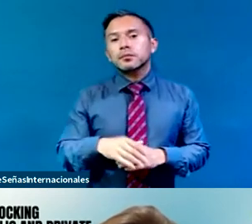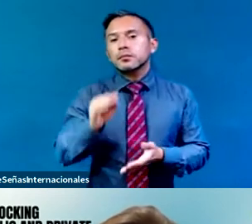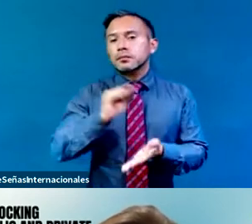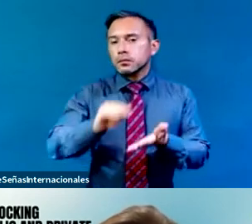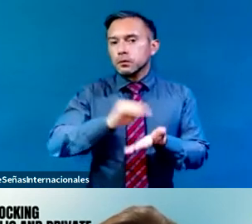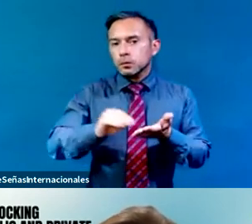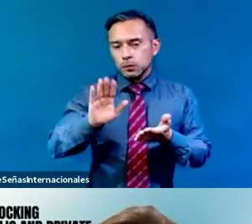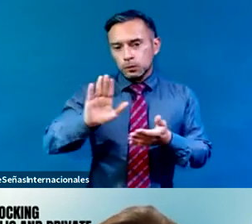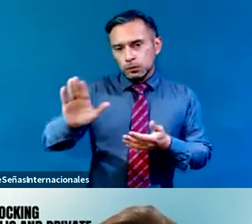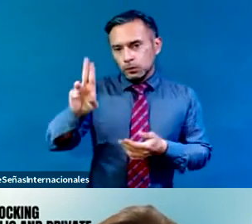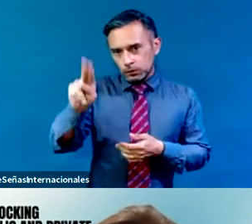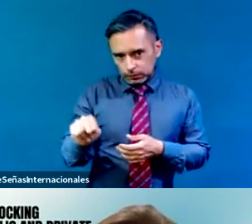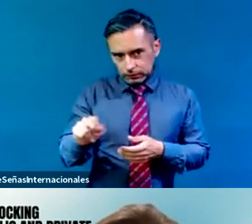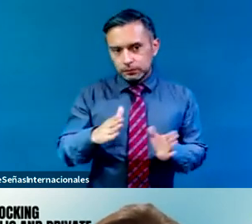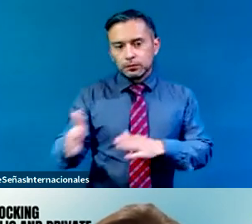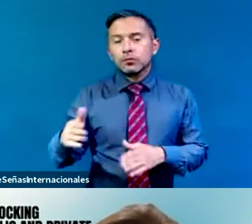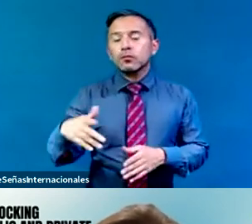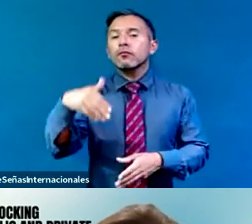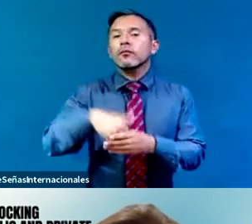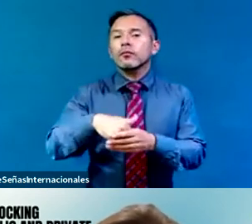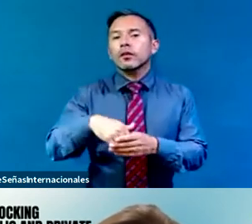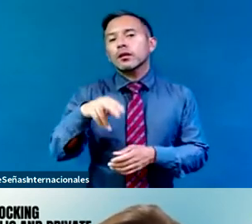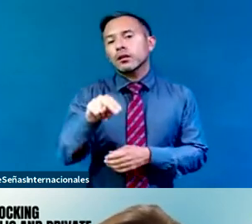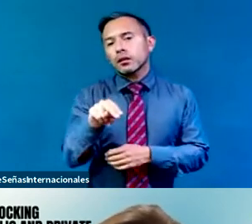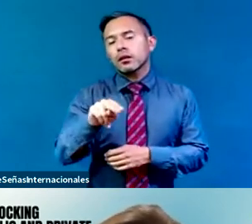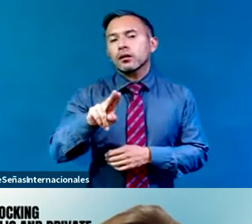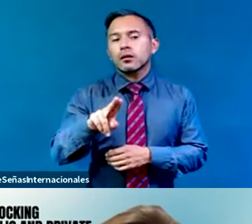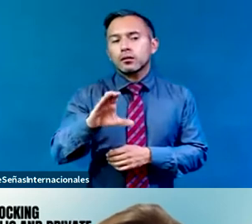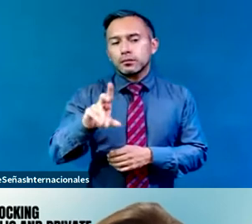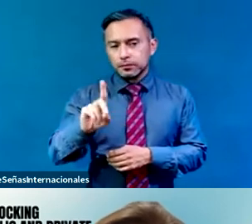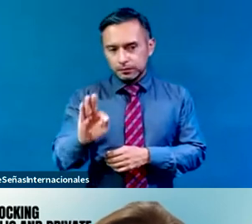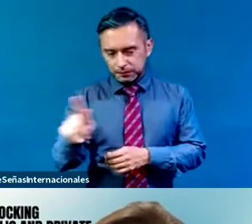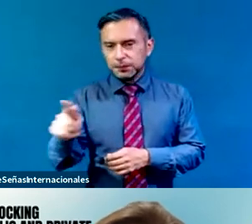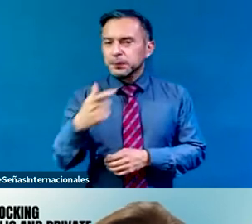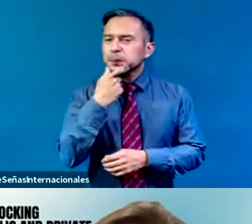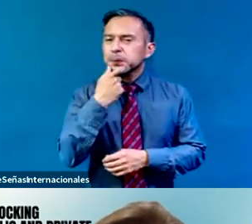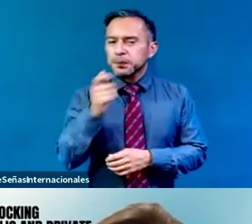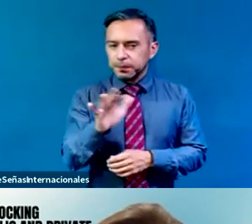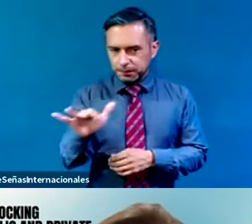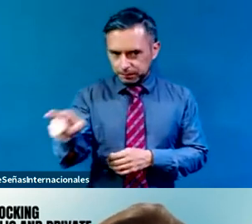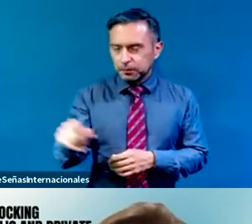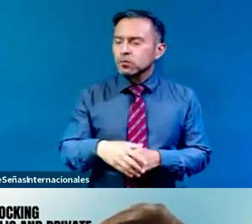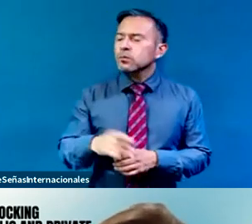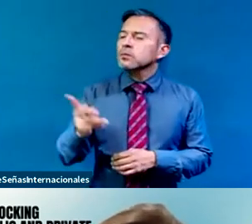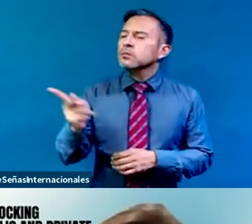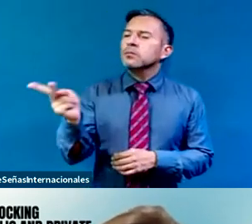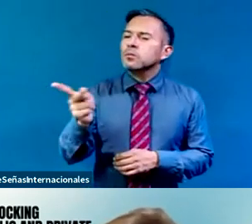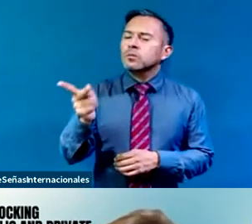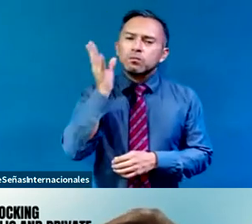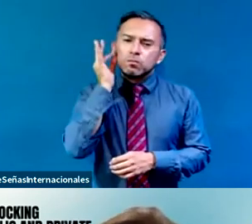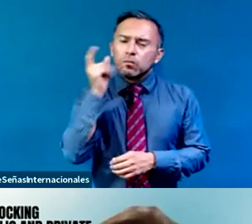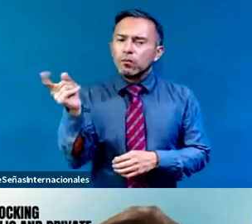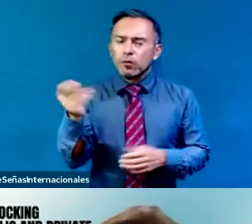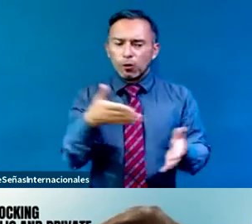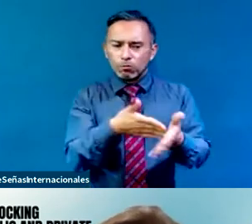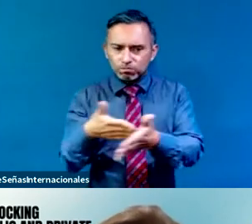UNCDF. Ms. Sinha, what obstacles and opportunities should stakeholders be paying attention to in order